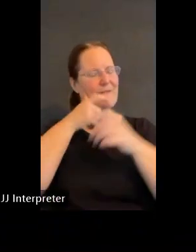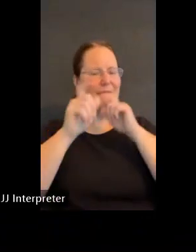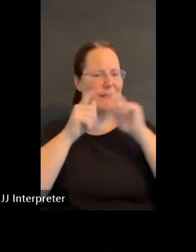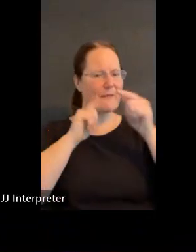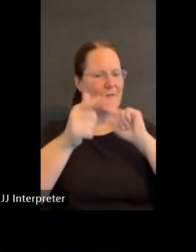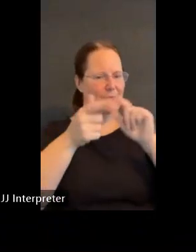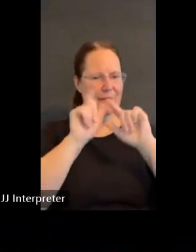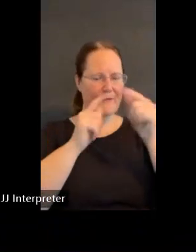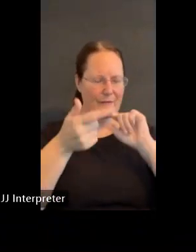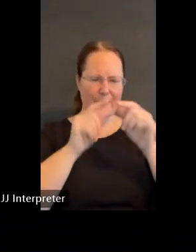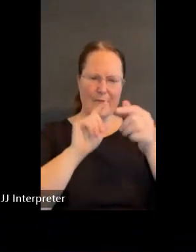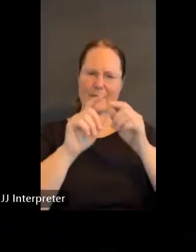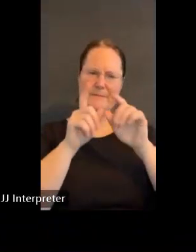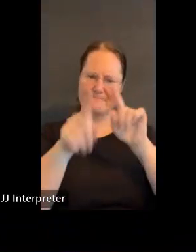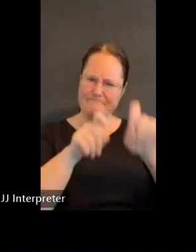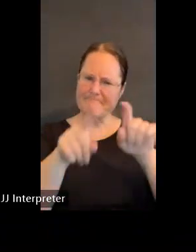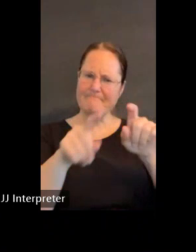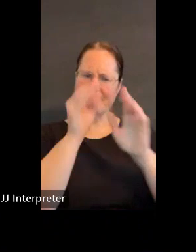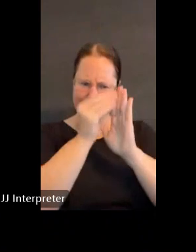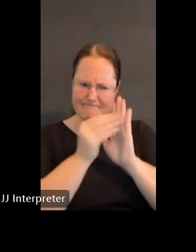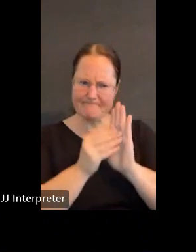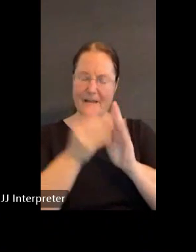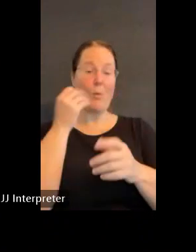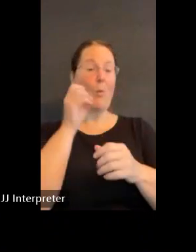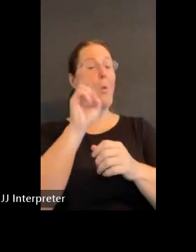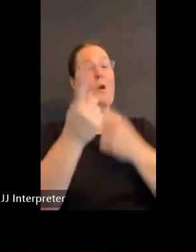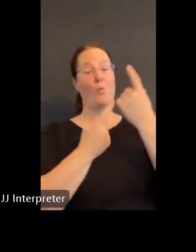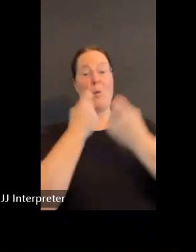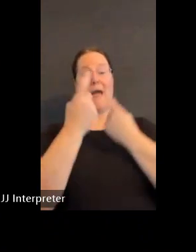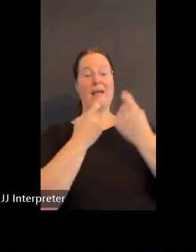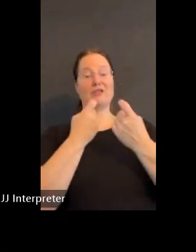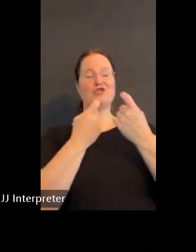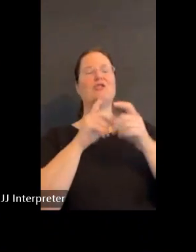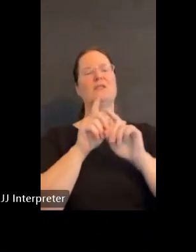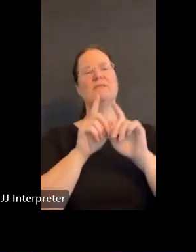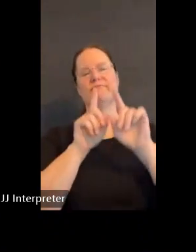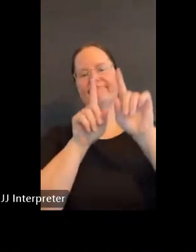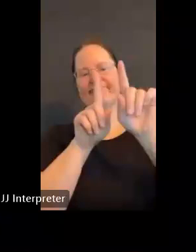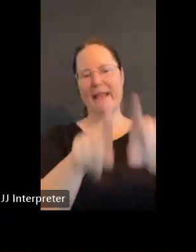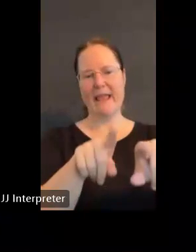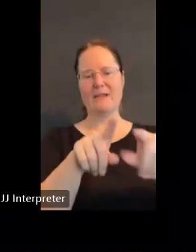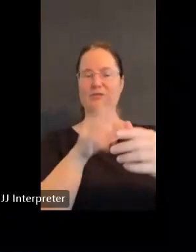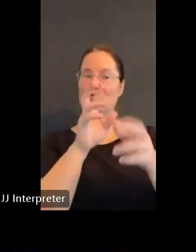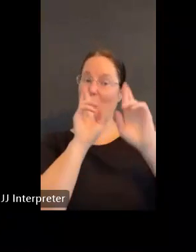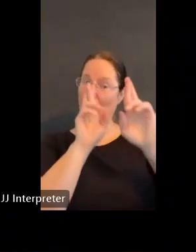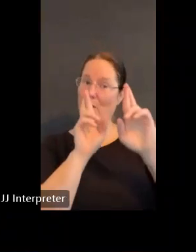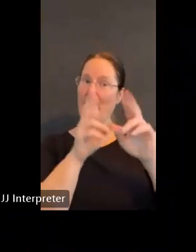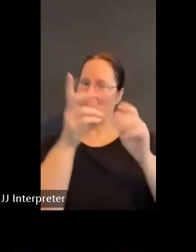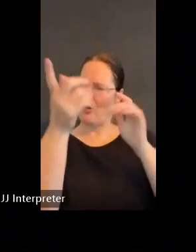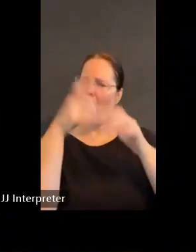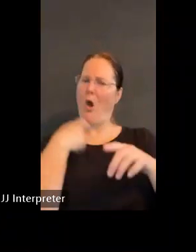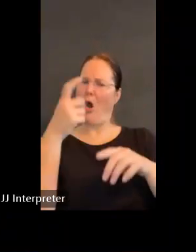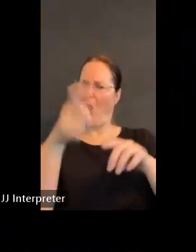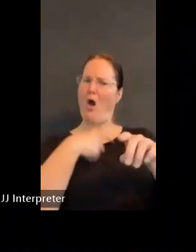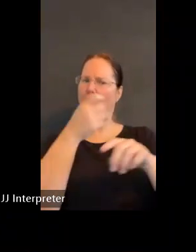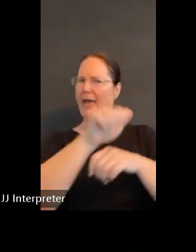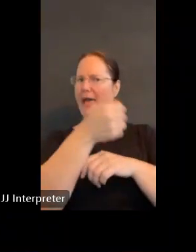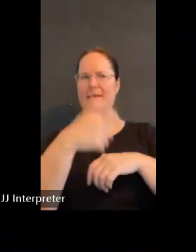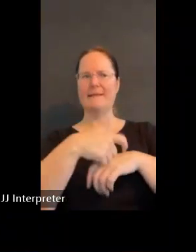a complaint right away, but you just have a question. You want to make sure you understand the situation and your rights. Go ahead and call us. We're happy to provide you